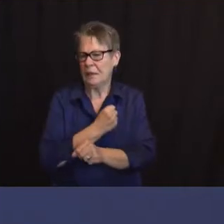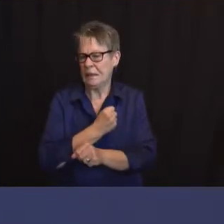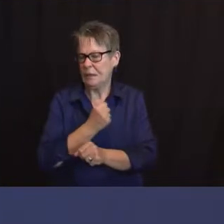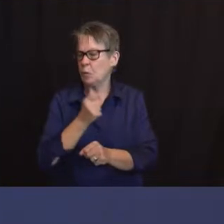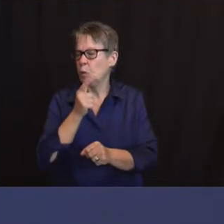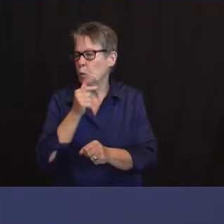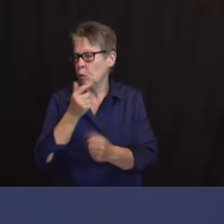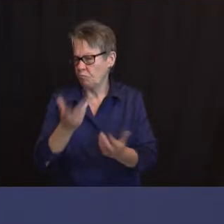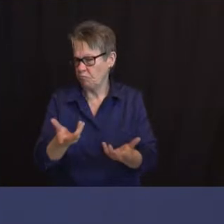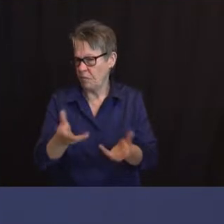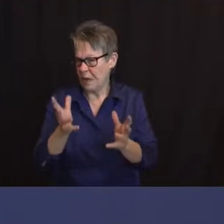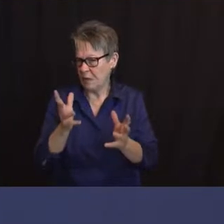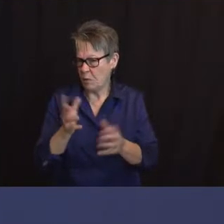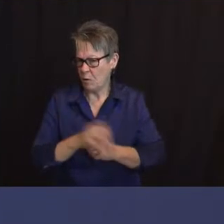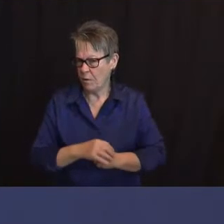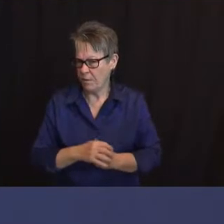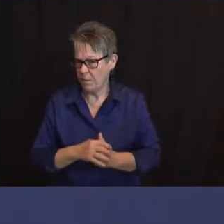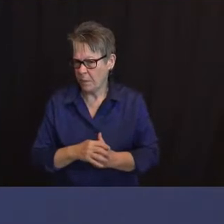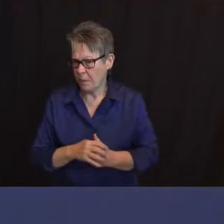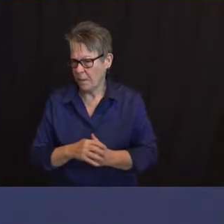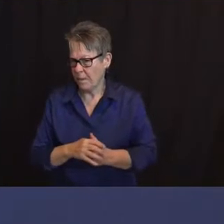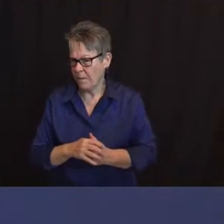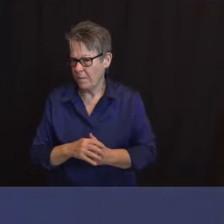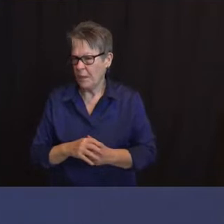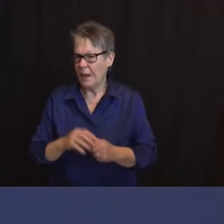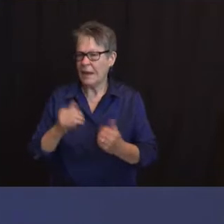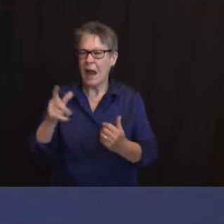fully vaccinated number here.